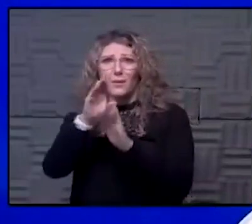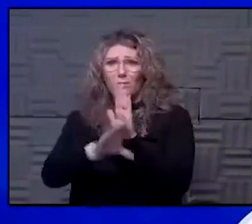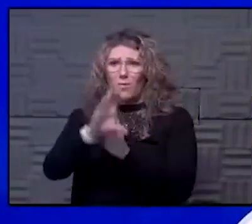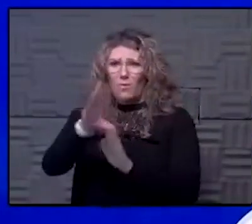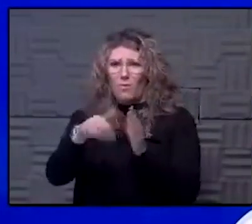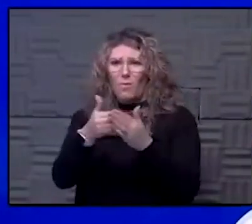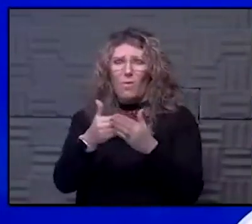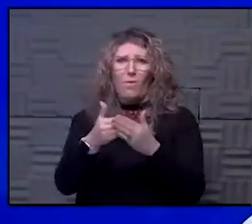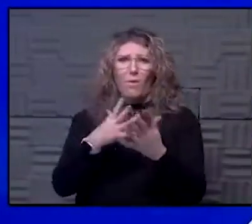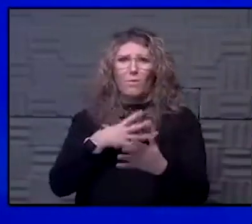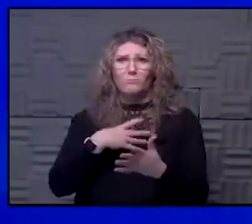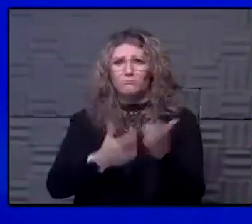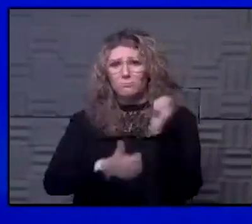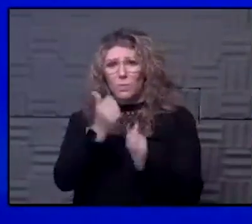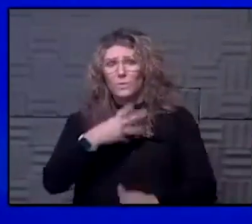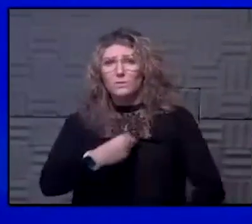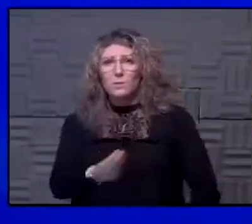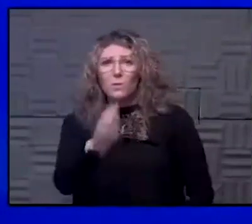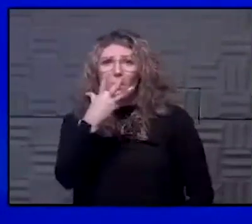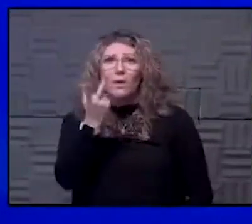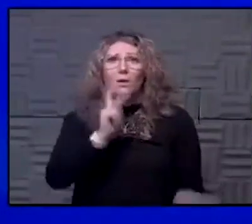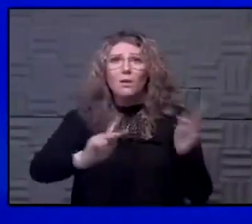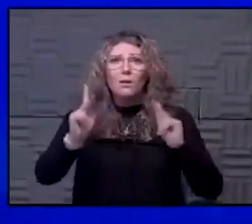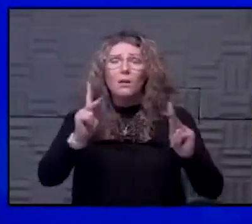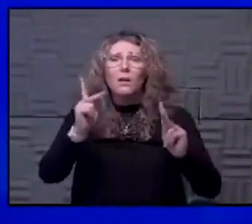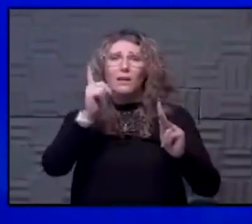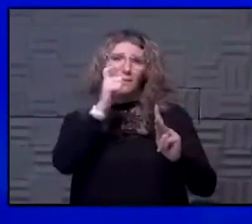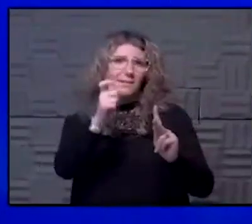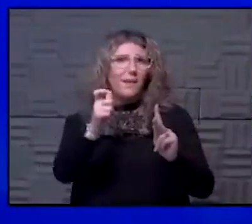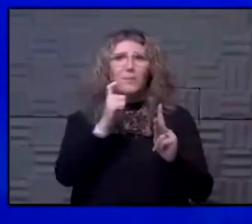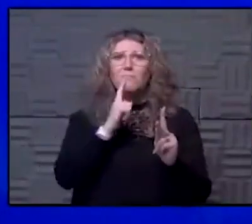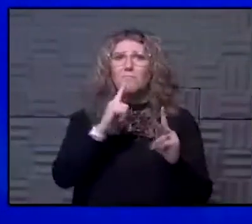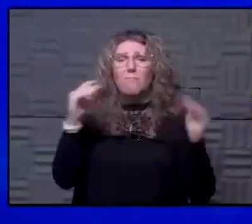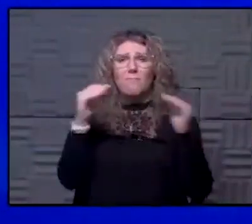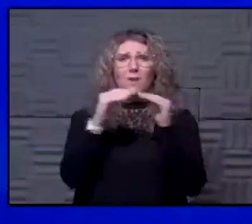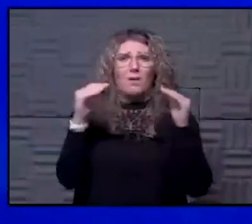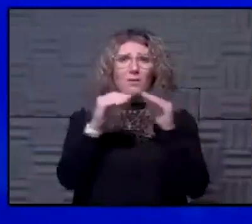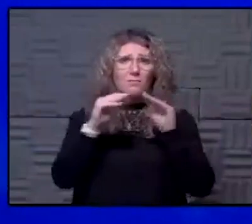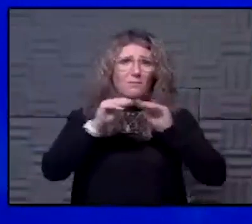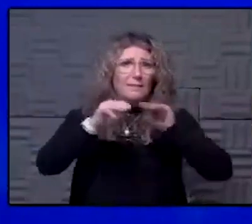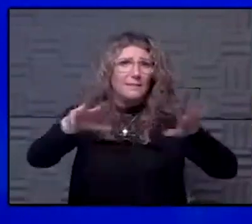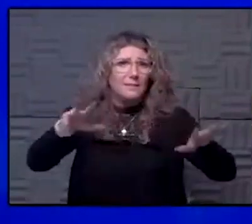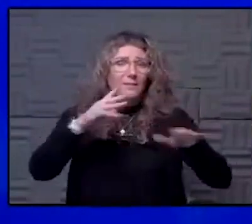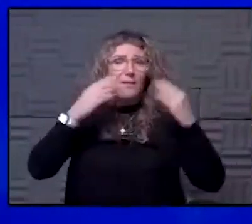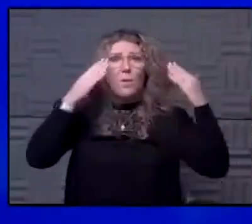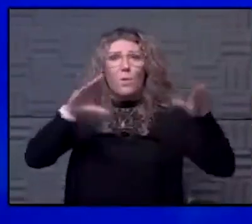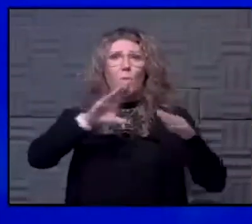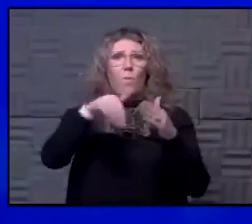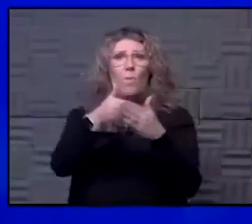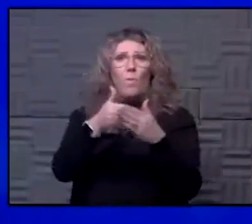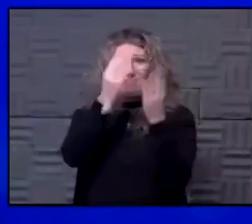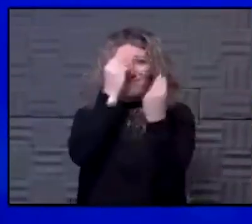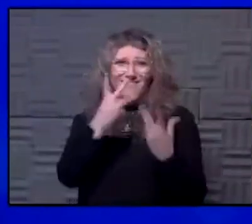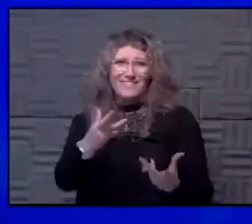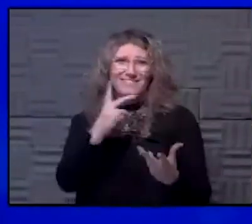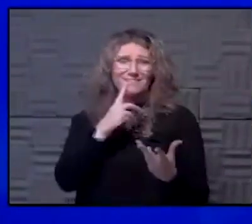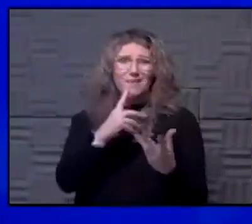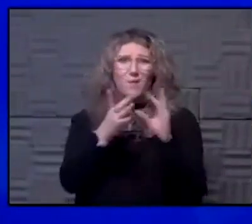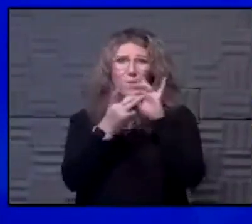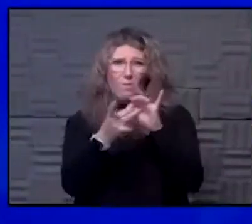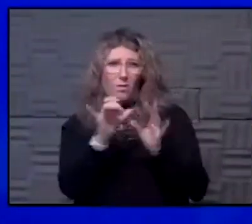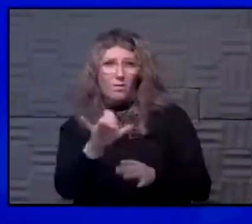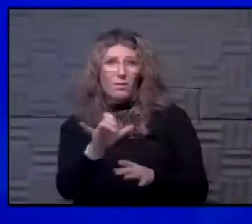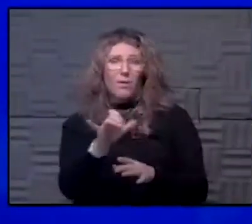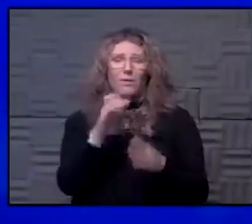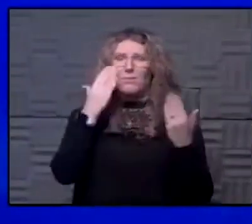are all predominantly white, and that there's been it's not been equitably distributed. I don't know all the data around that. I don't know as much about Missouri